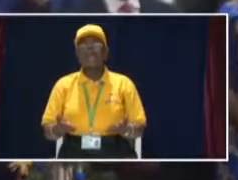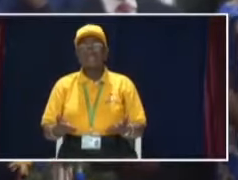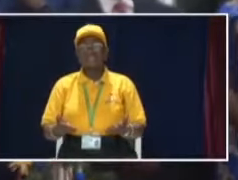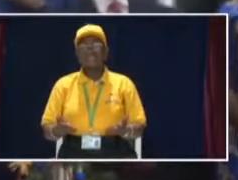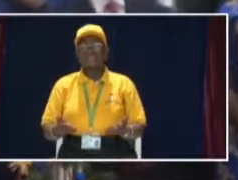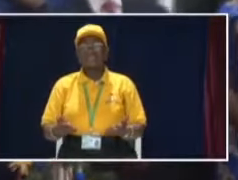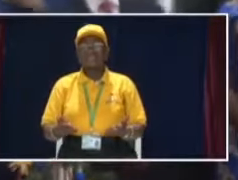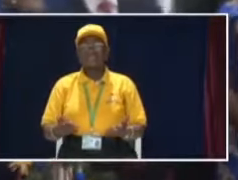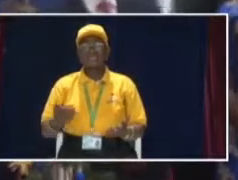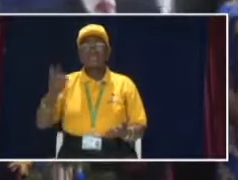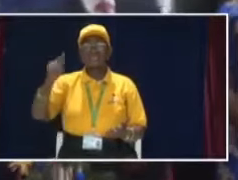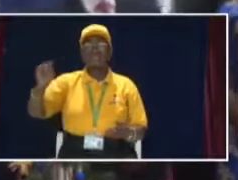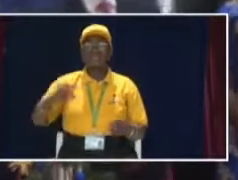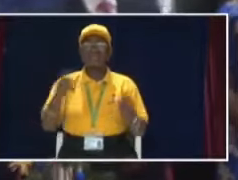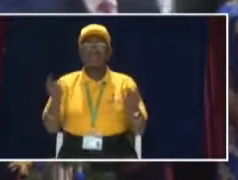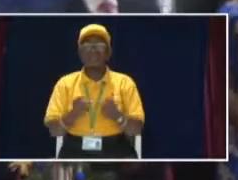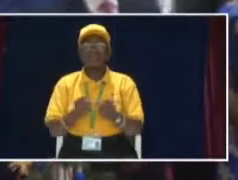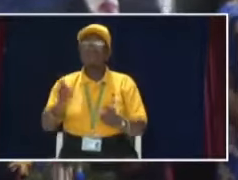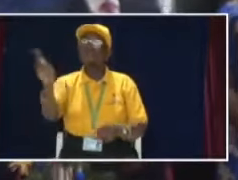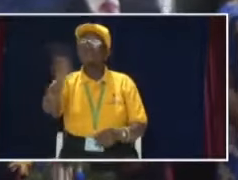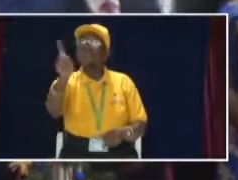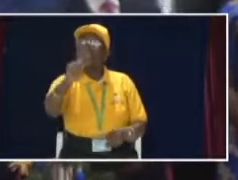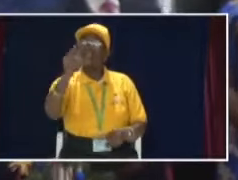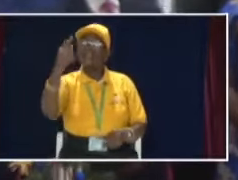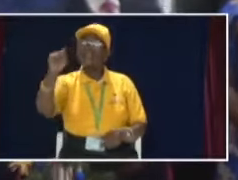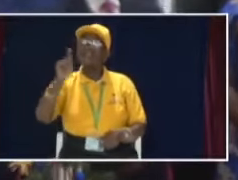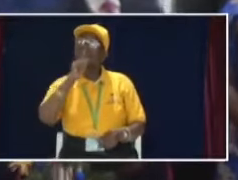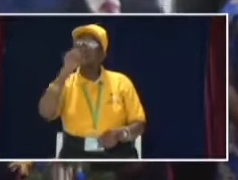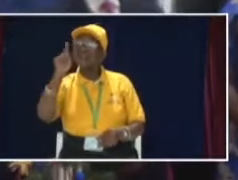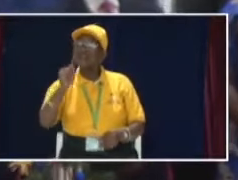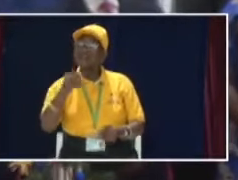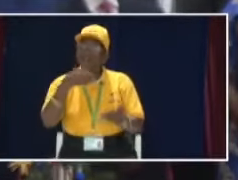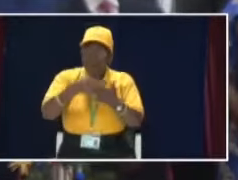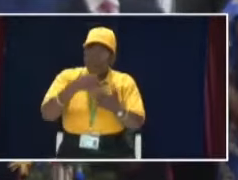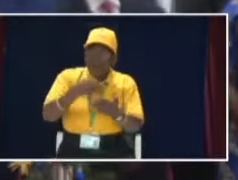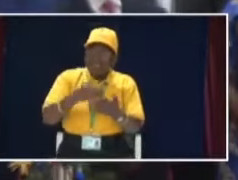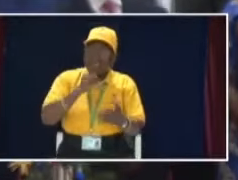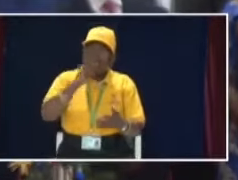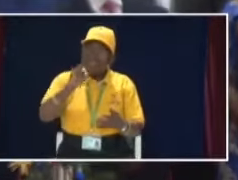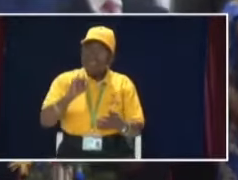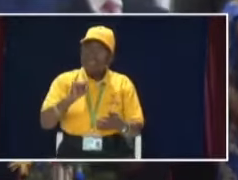But the place where the real money is in the heavyweight.